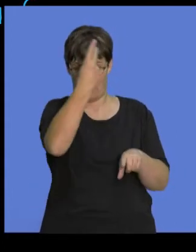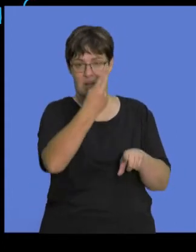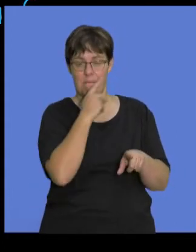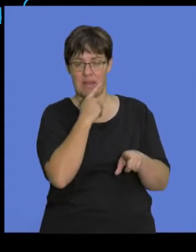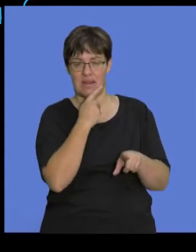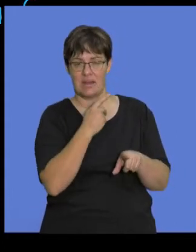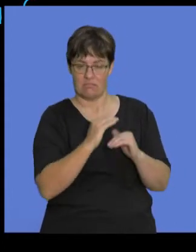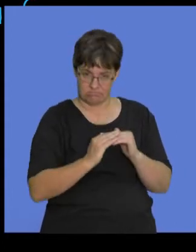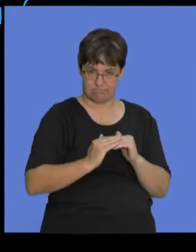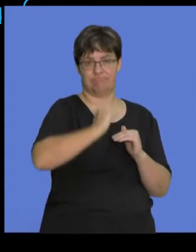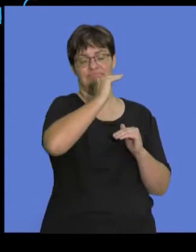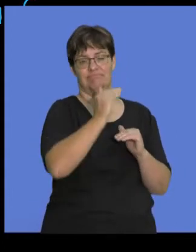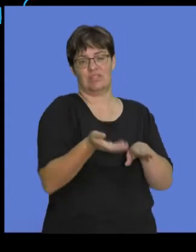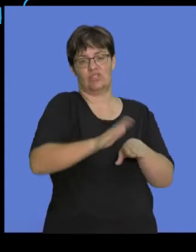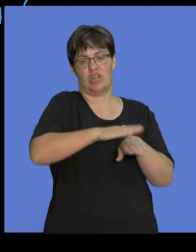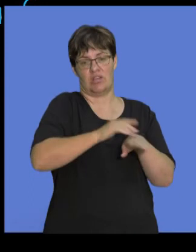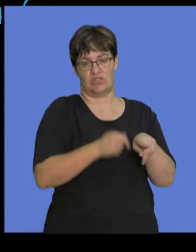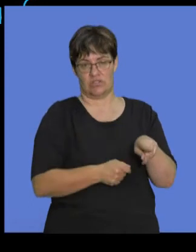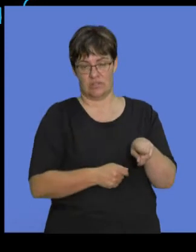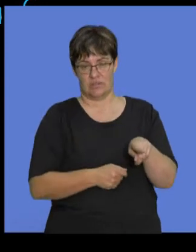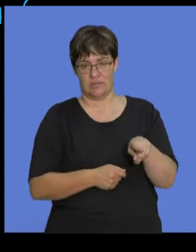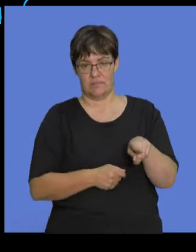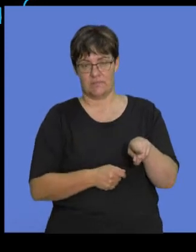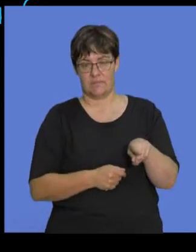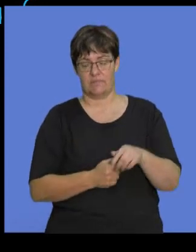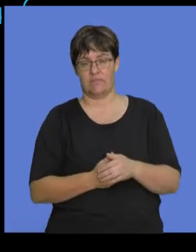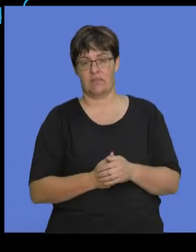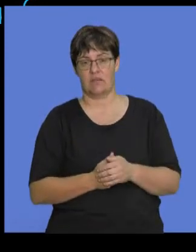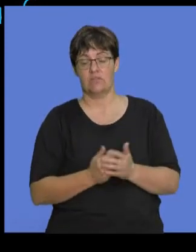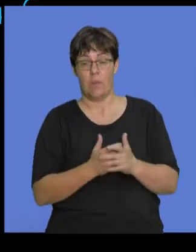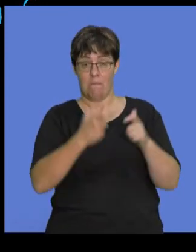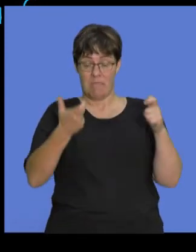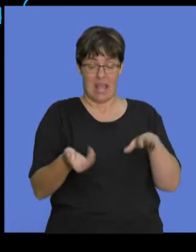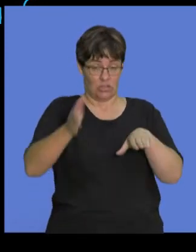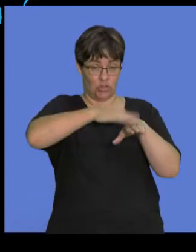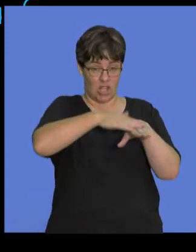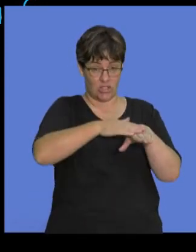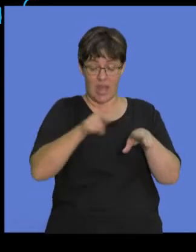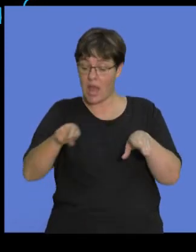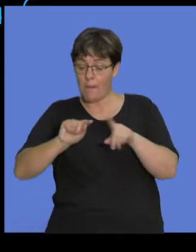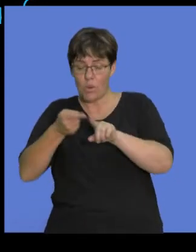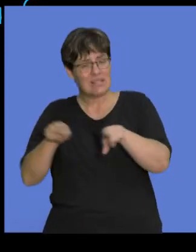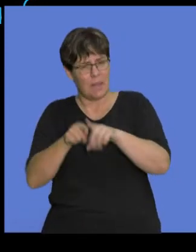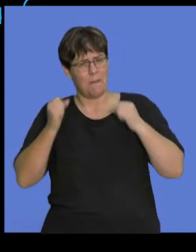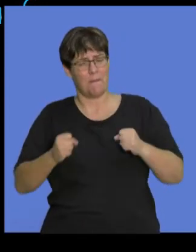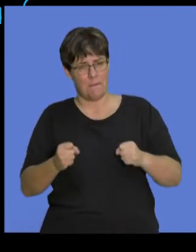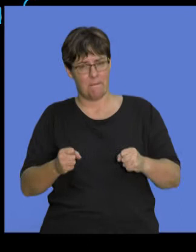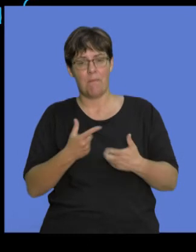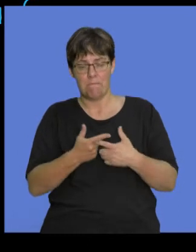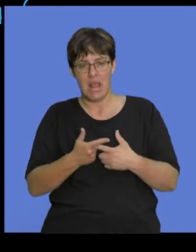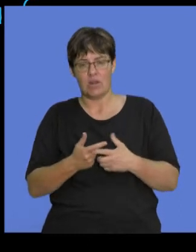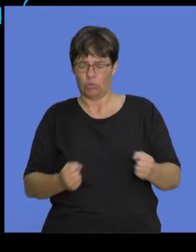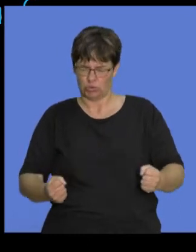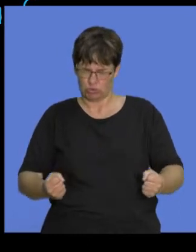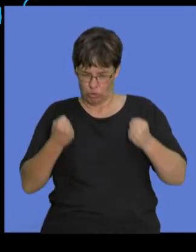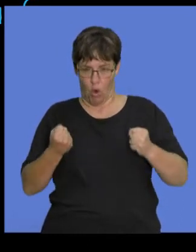essentially increasing the magnitude of charge, okay? So a bigger magnitude of charge at the same point will have